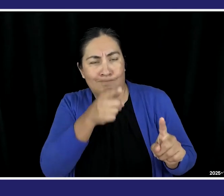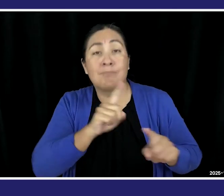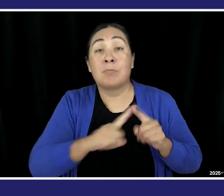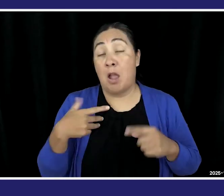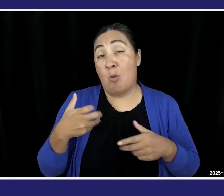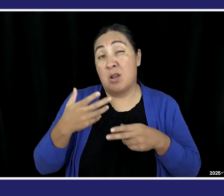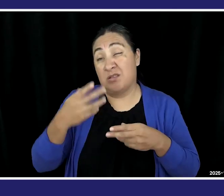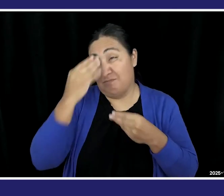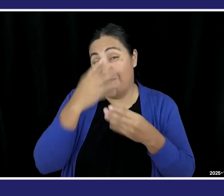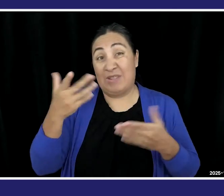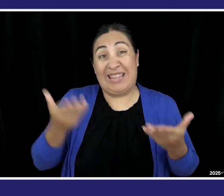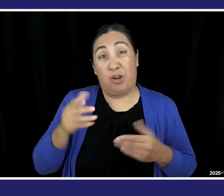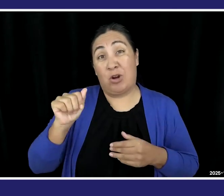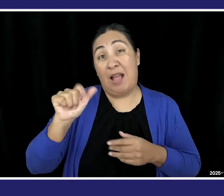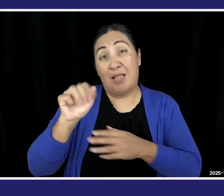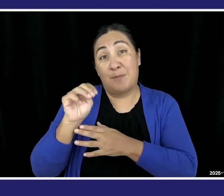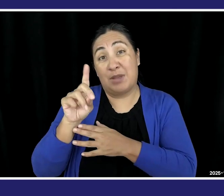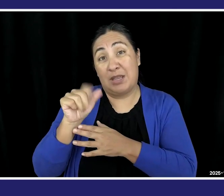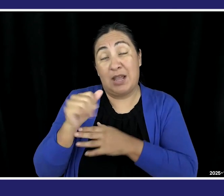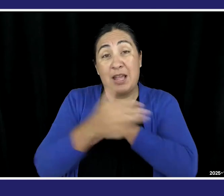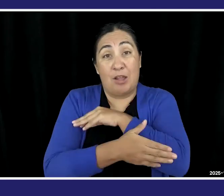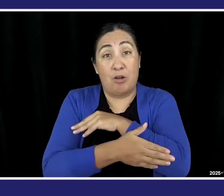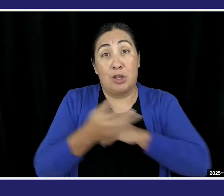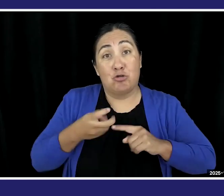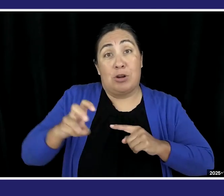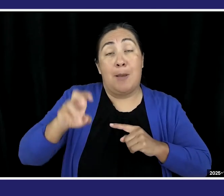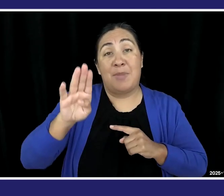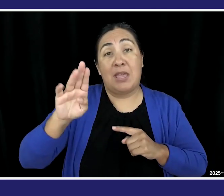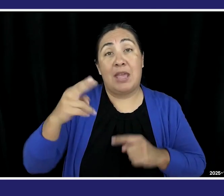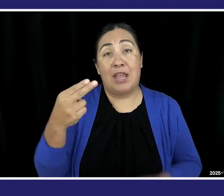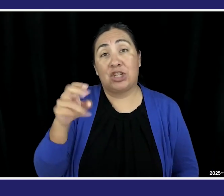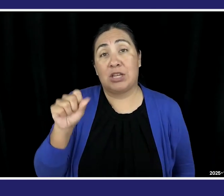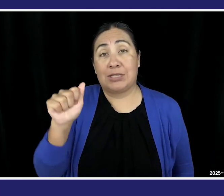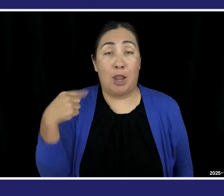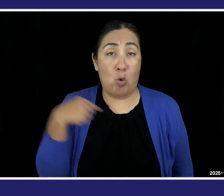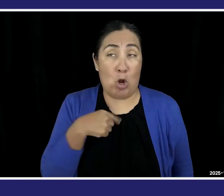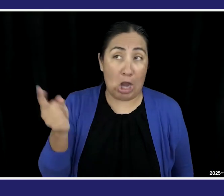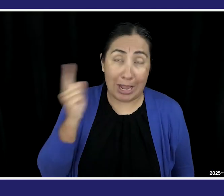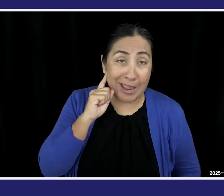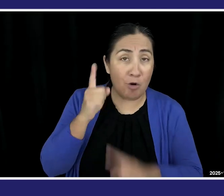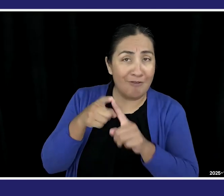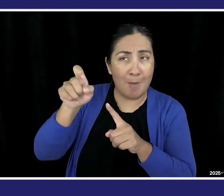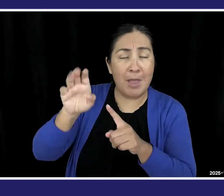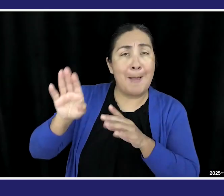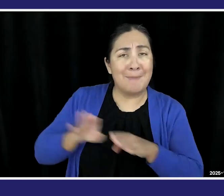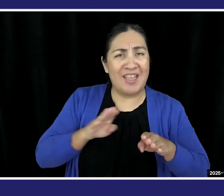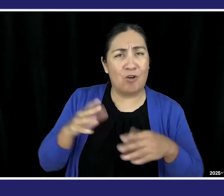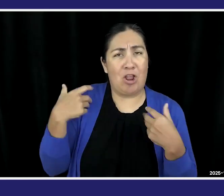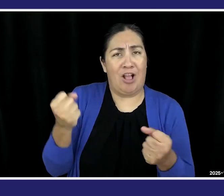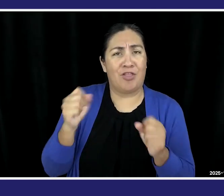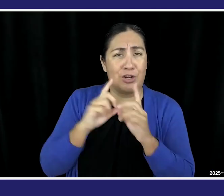County with the transition to BHSA, we're hearing from our behavioral health department that they're